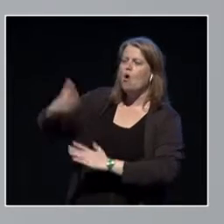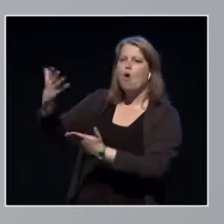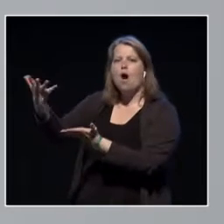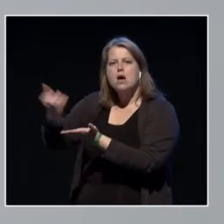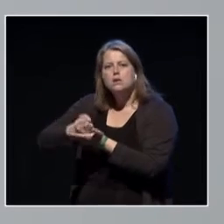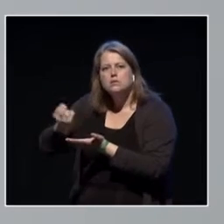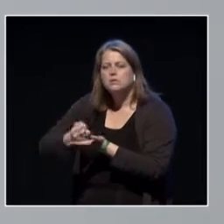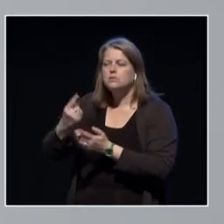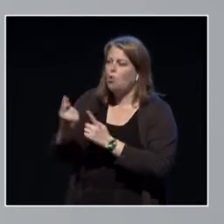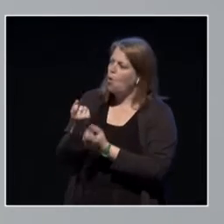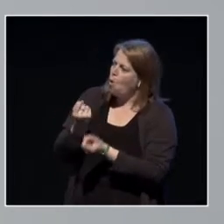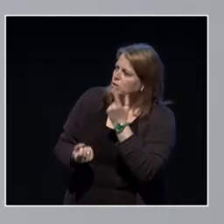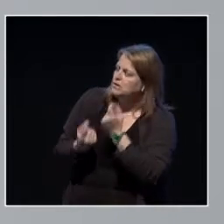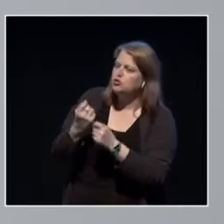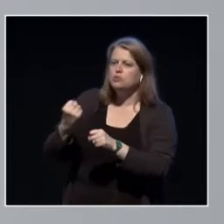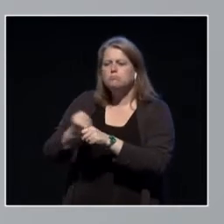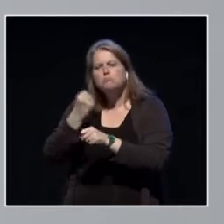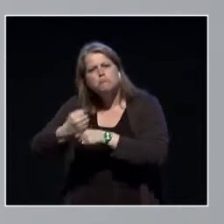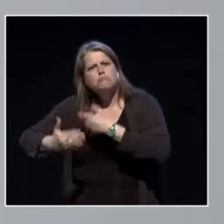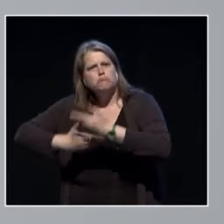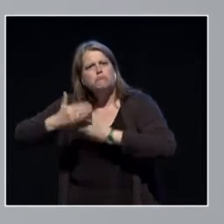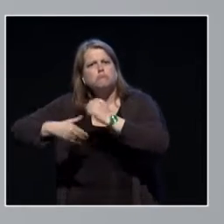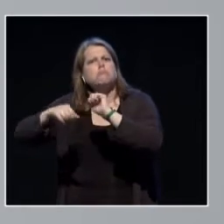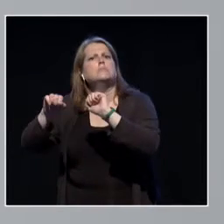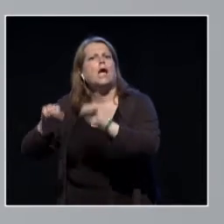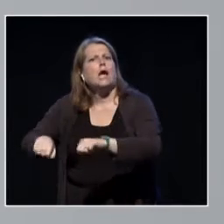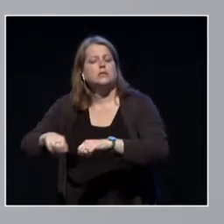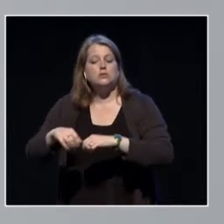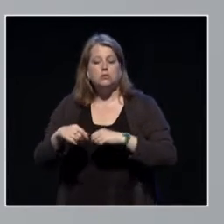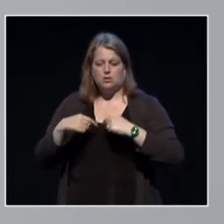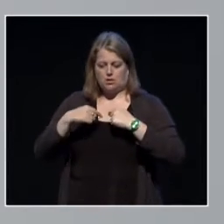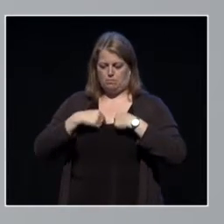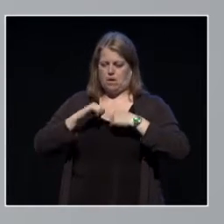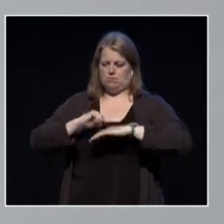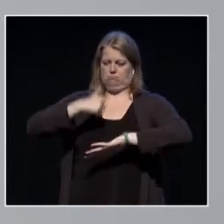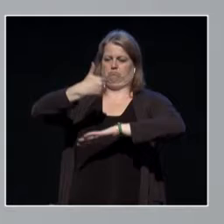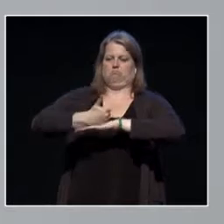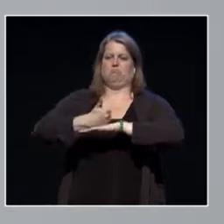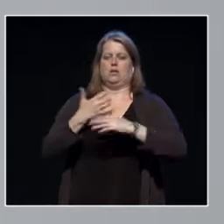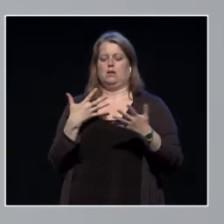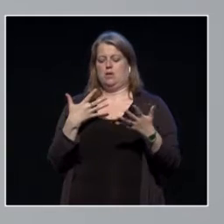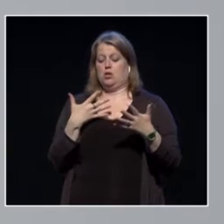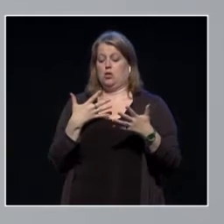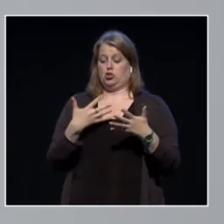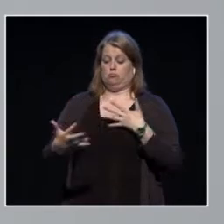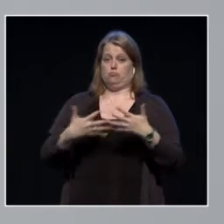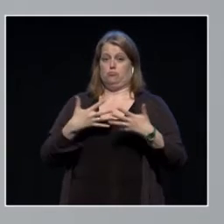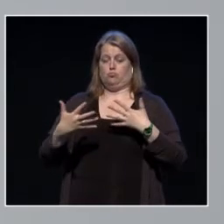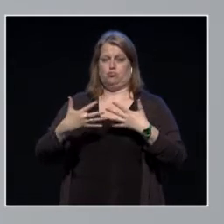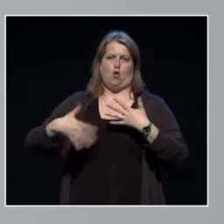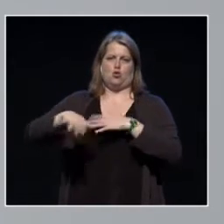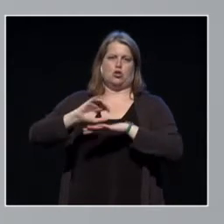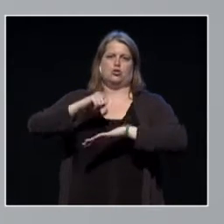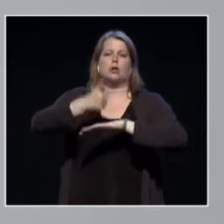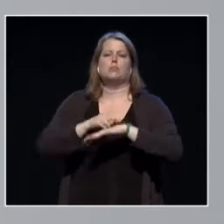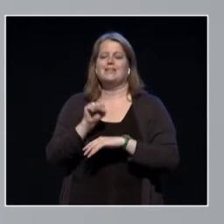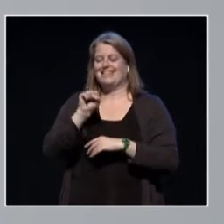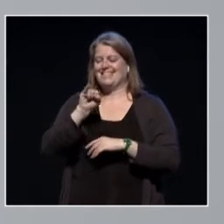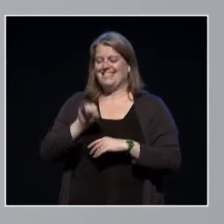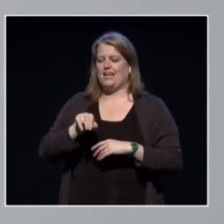endless opportunities. So that's where my startup, social startup, SynergyGlobal.co's online platform comes